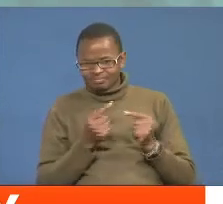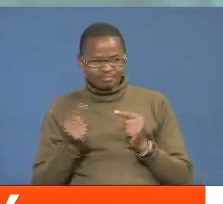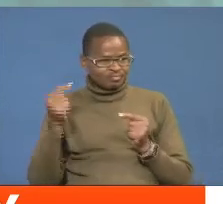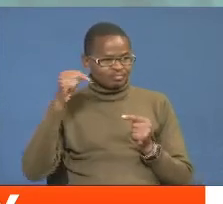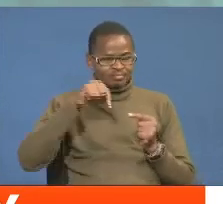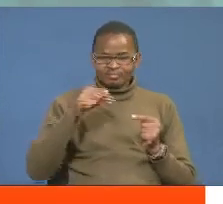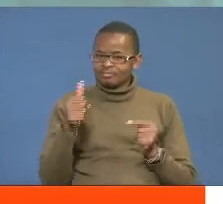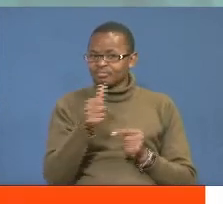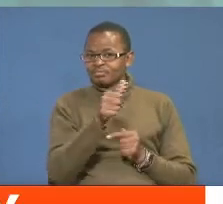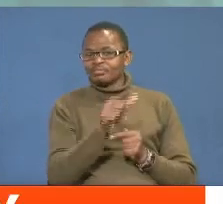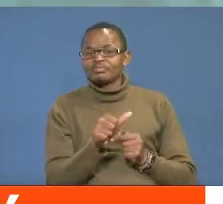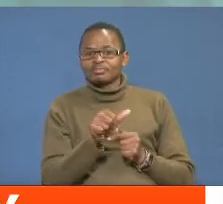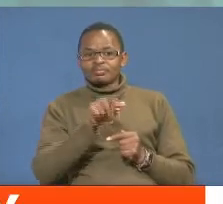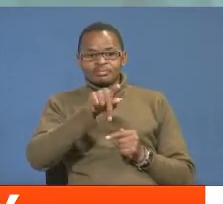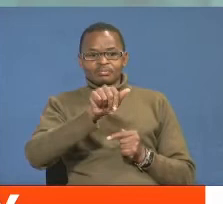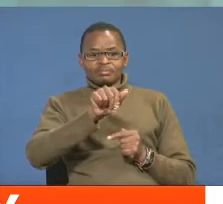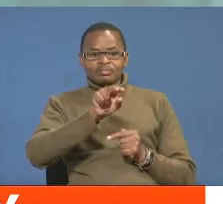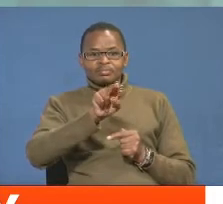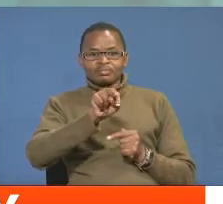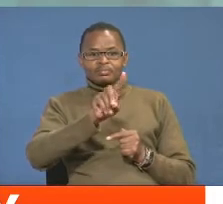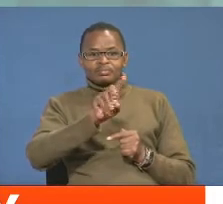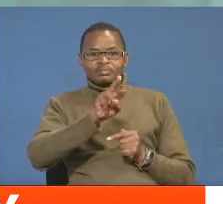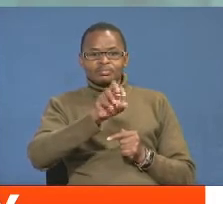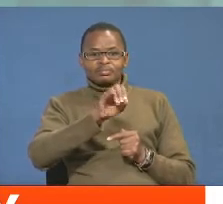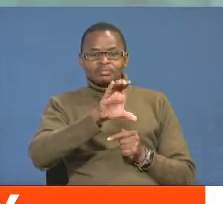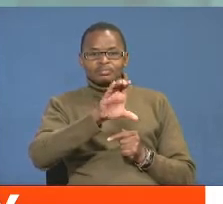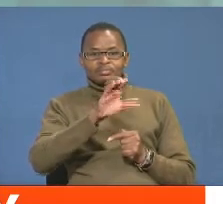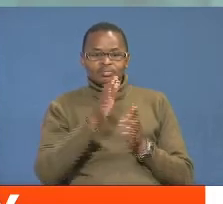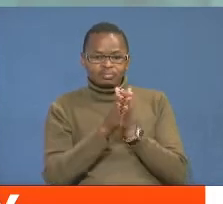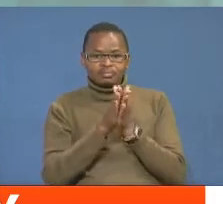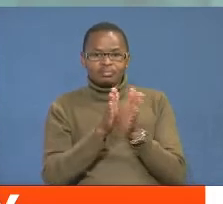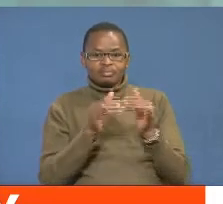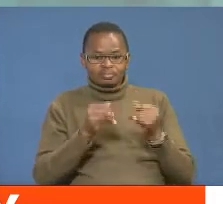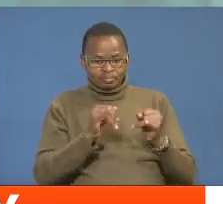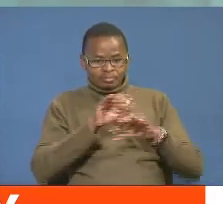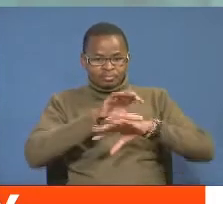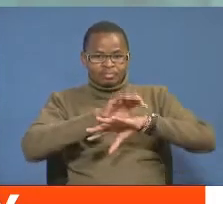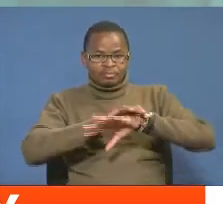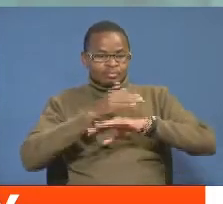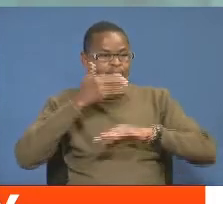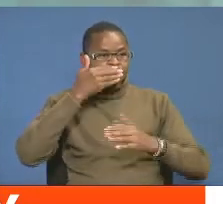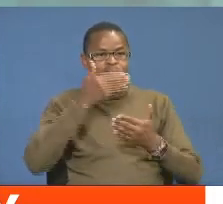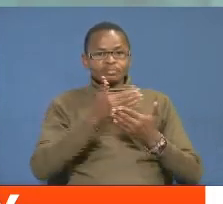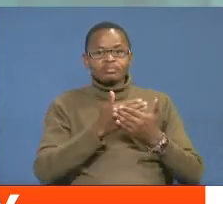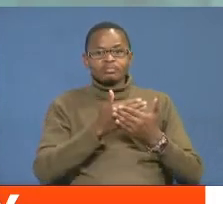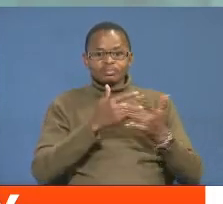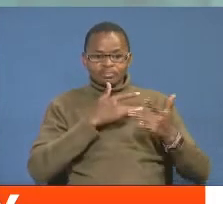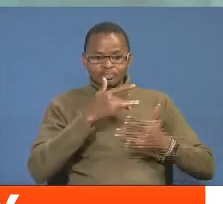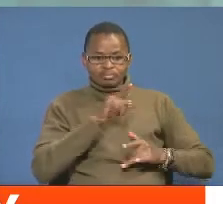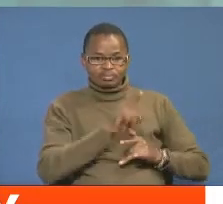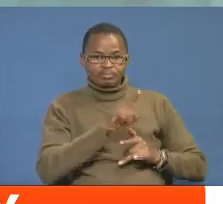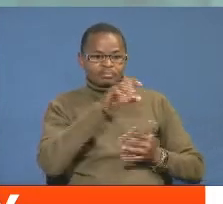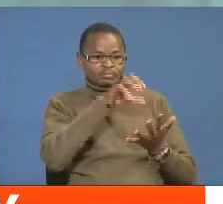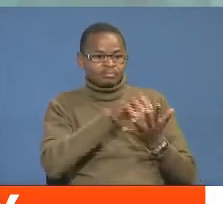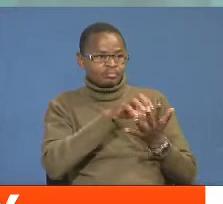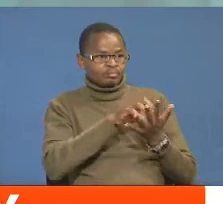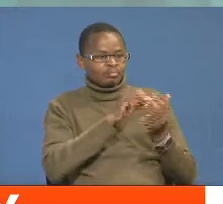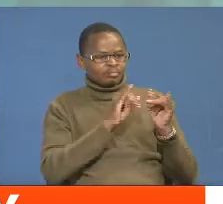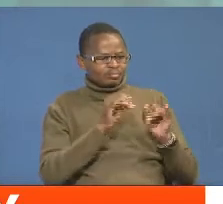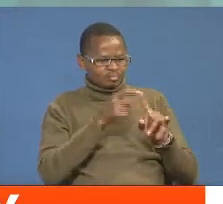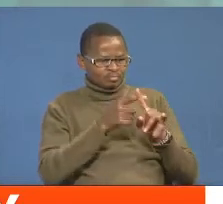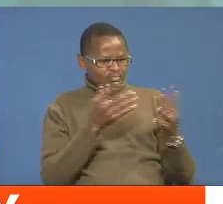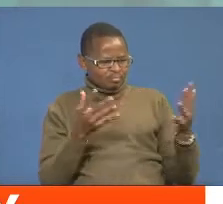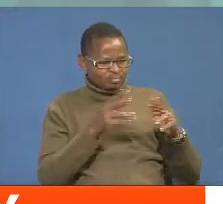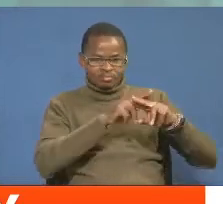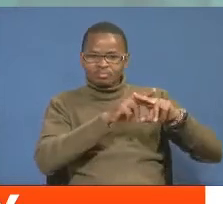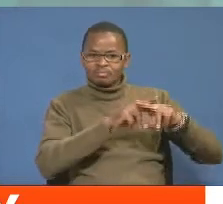come with any pandemic. Sure. Of course, as the public tries to get answers concerning some of this situation. Now, from